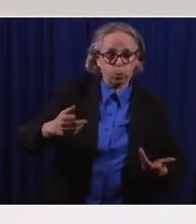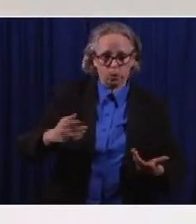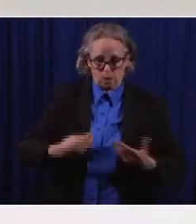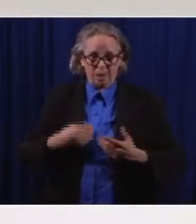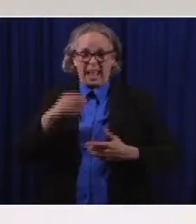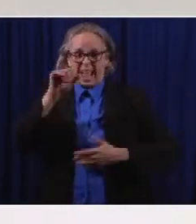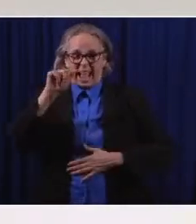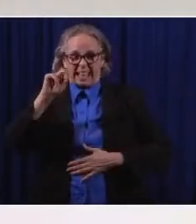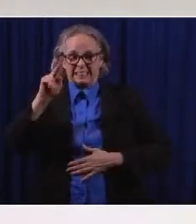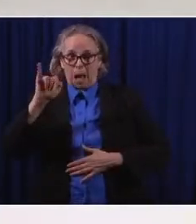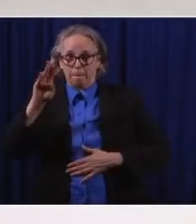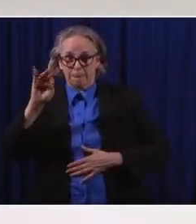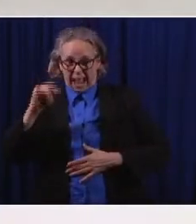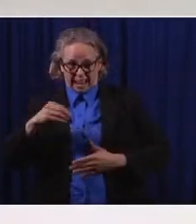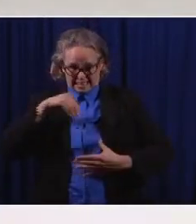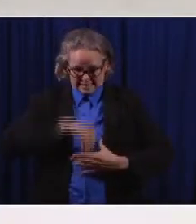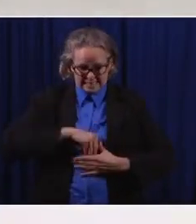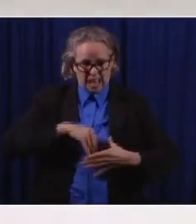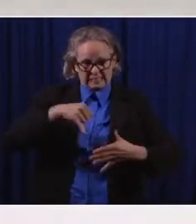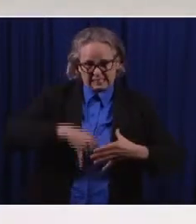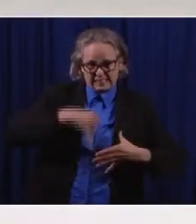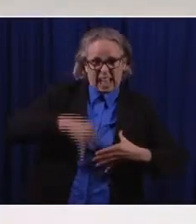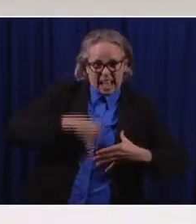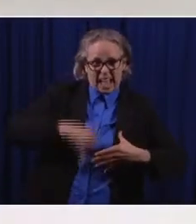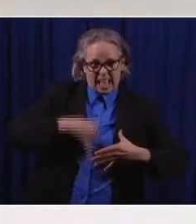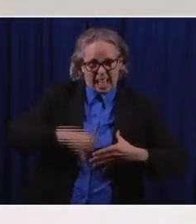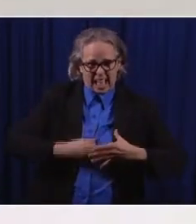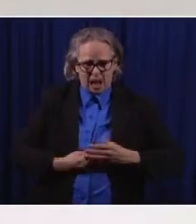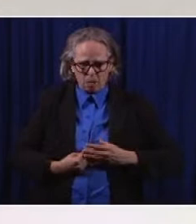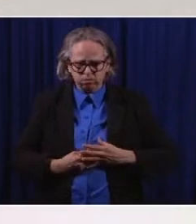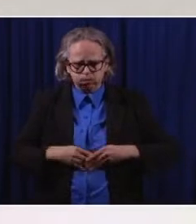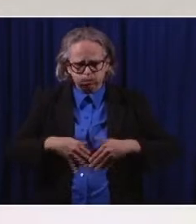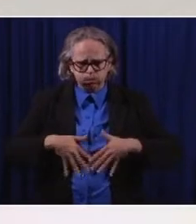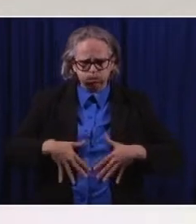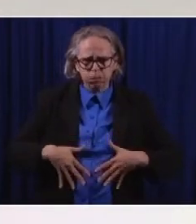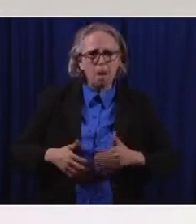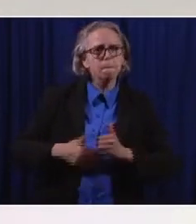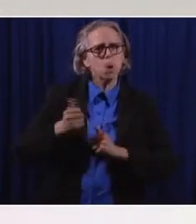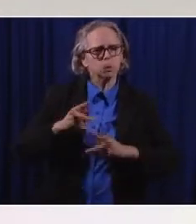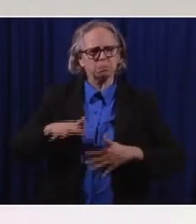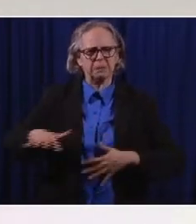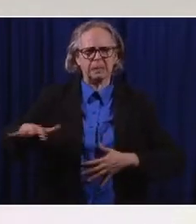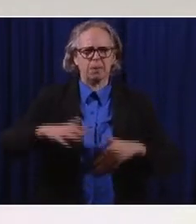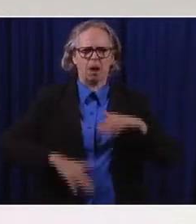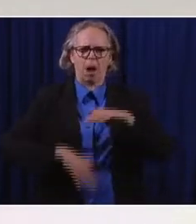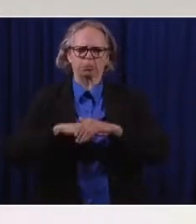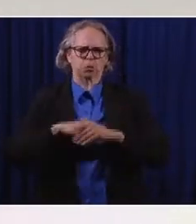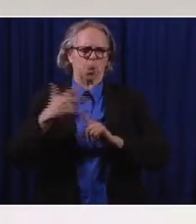antibodies, at least from what is measured in these conventional assays, for longer than 3 months.